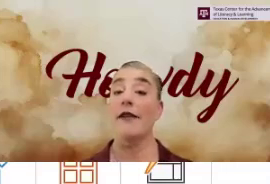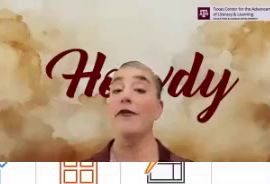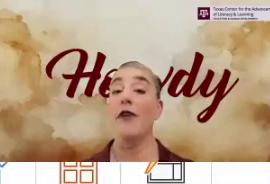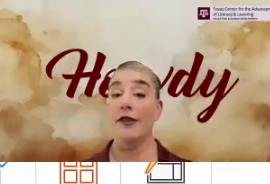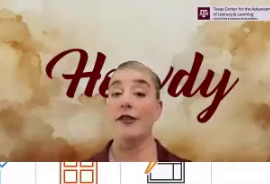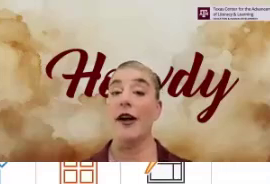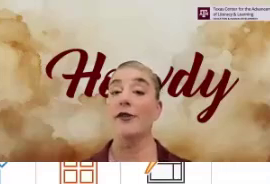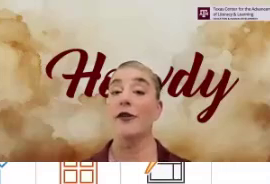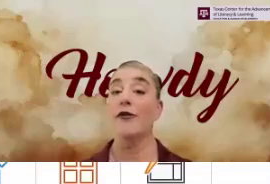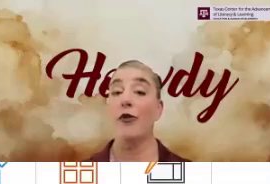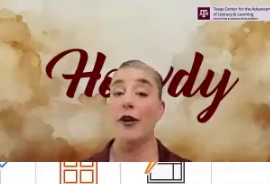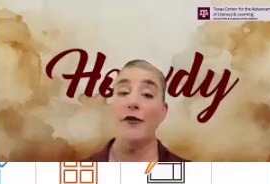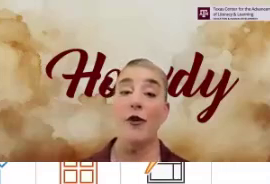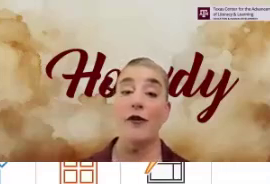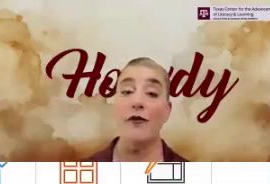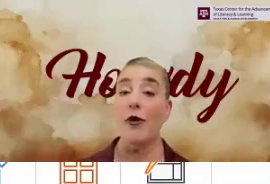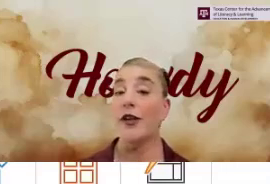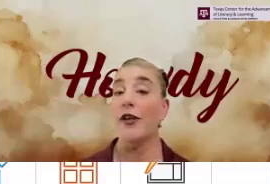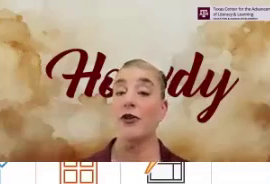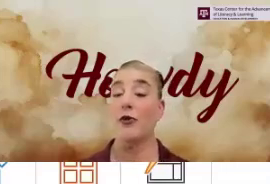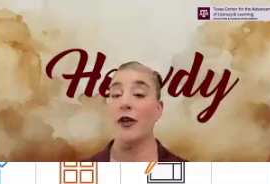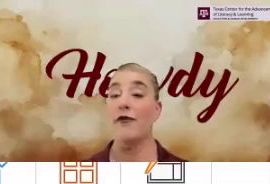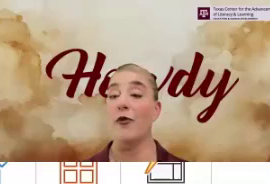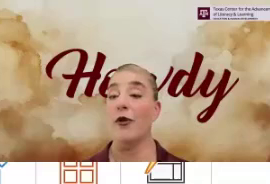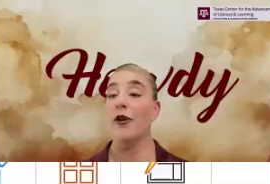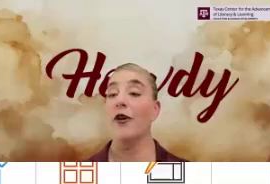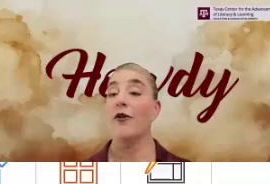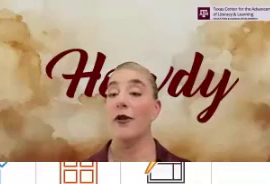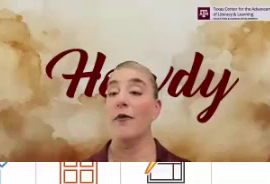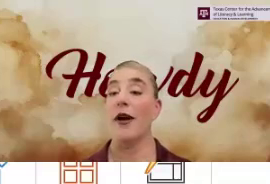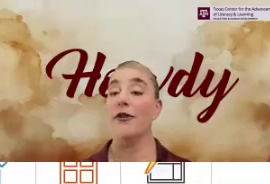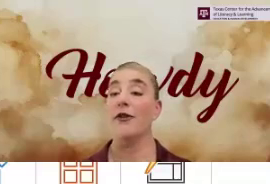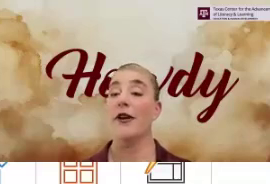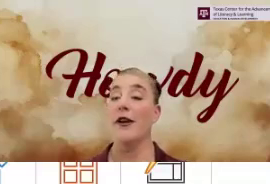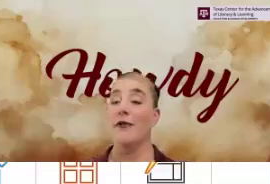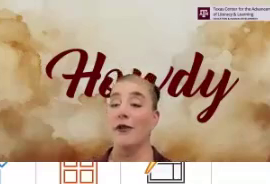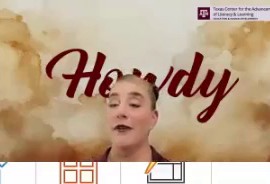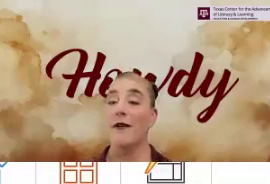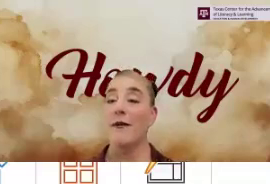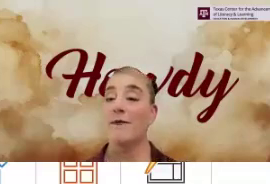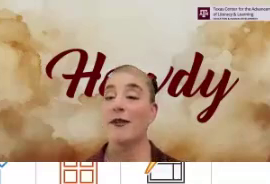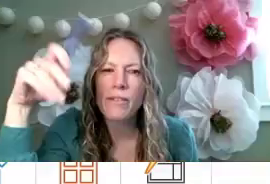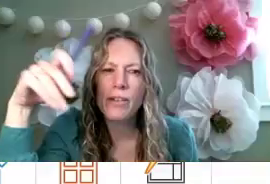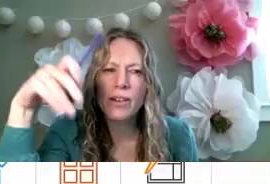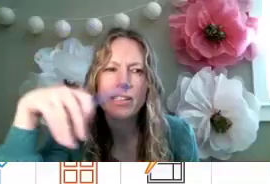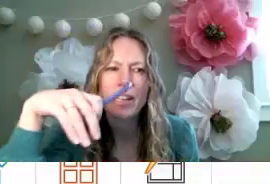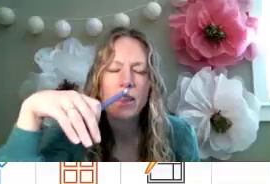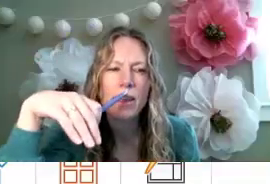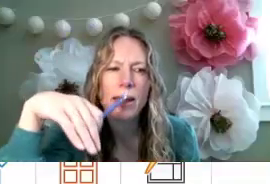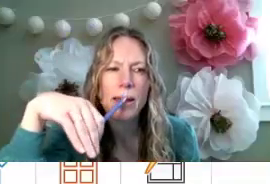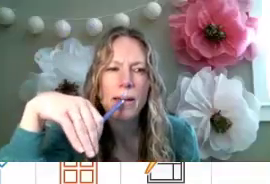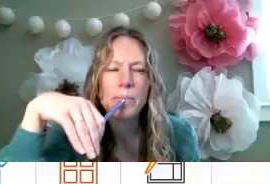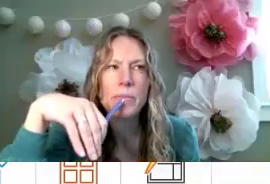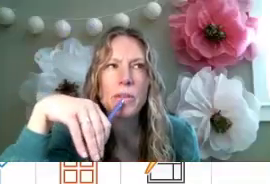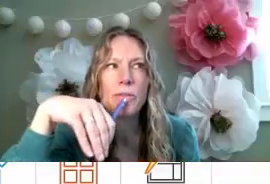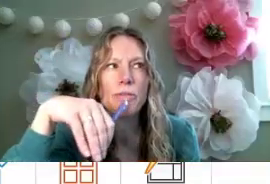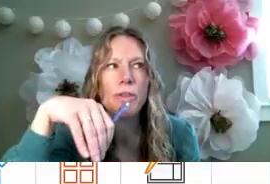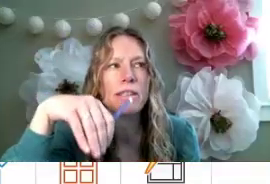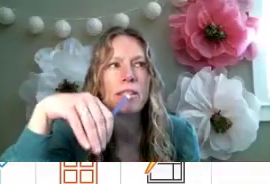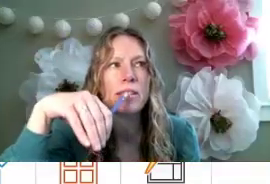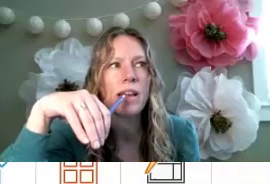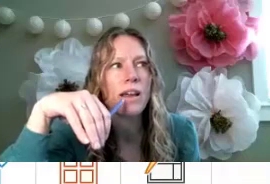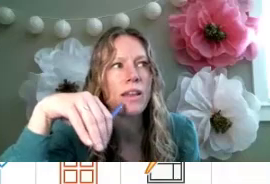fonts and font size. So 44 to 40 to 24 reminder. Heather. I have a question. Yeah,